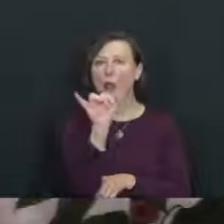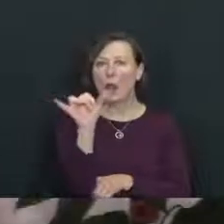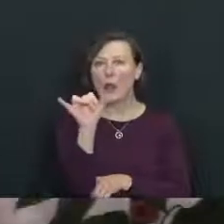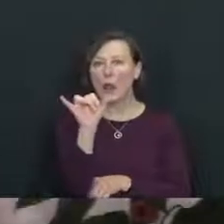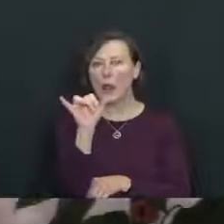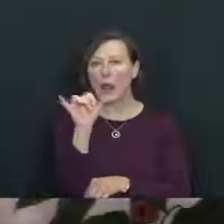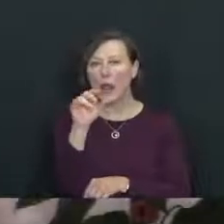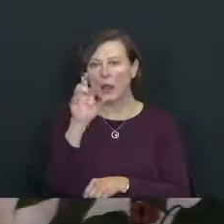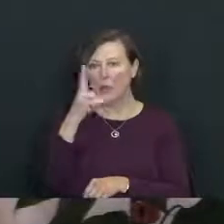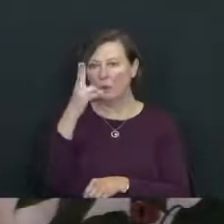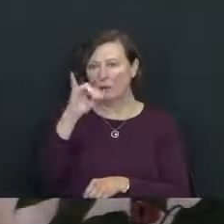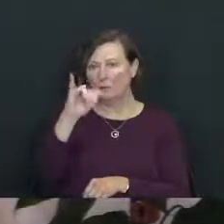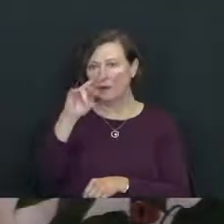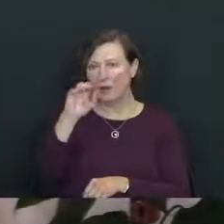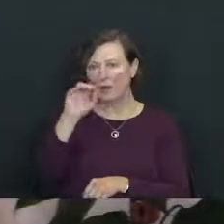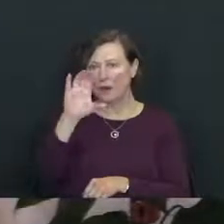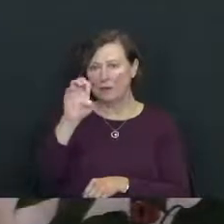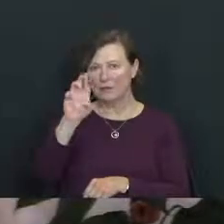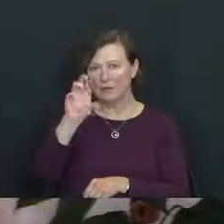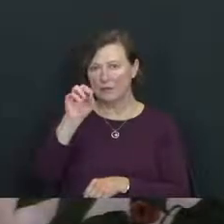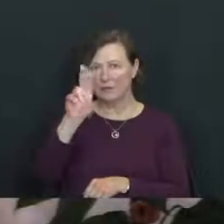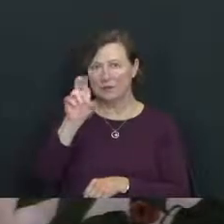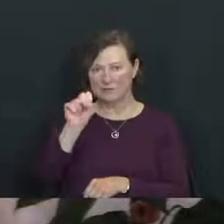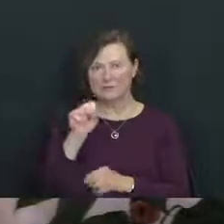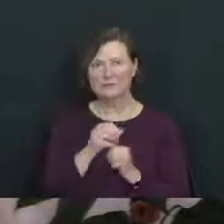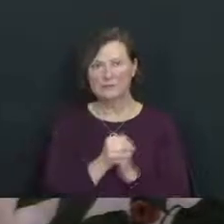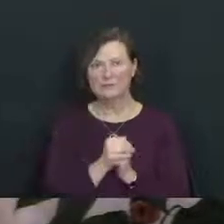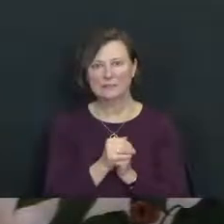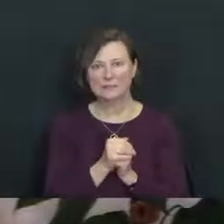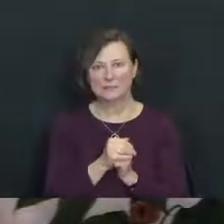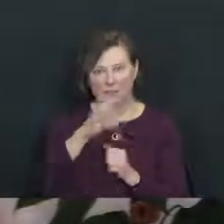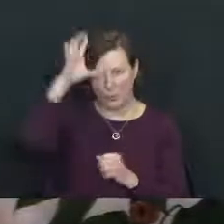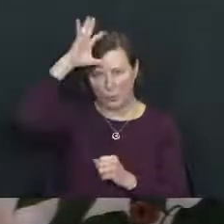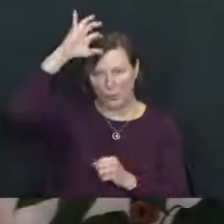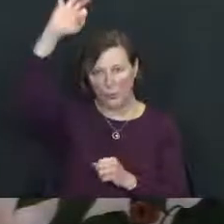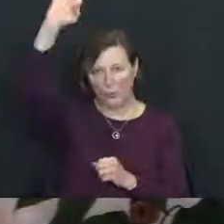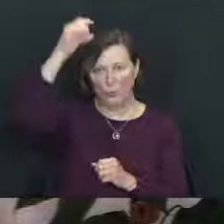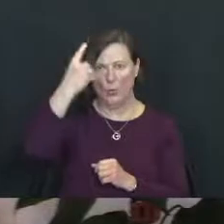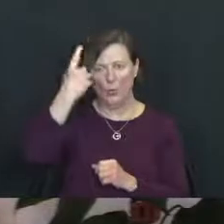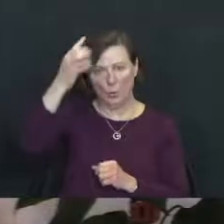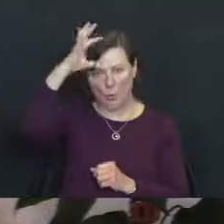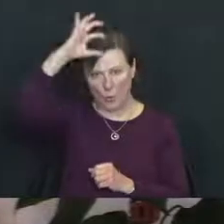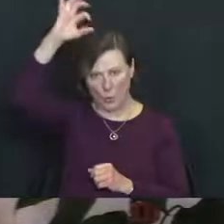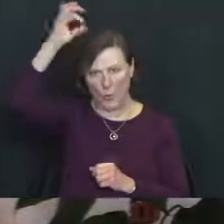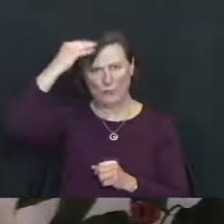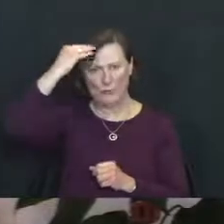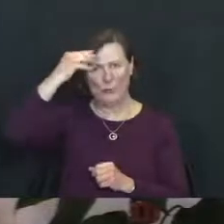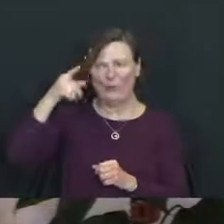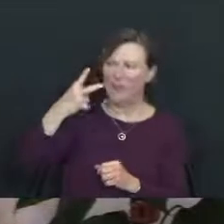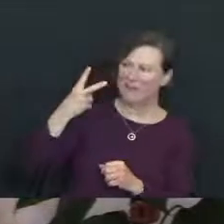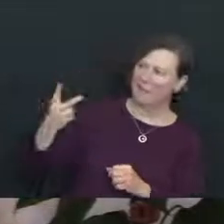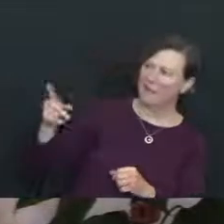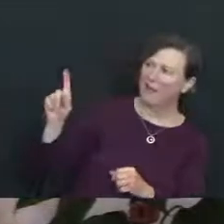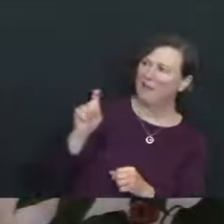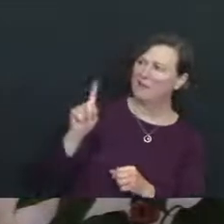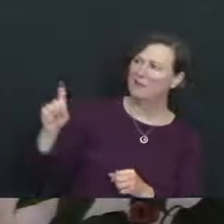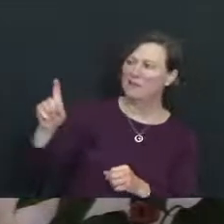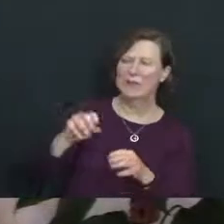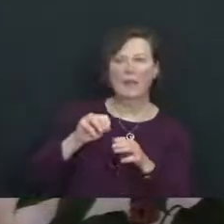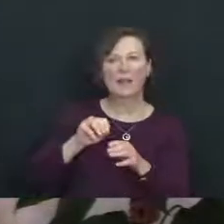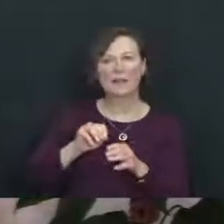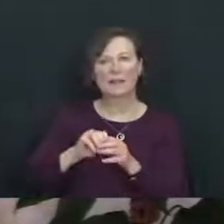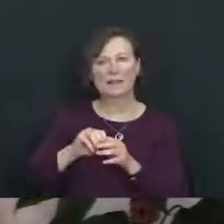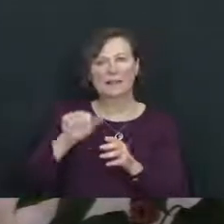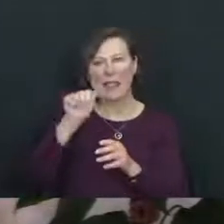alone like a rhinoceros. That is, a one-horned rhino that they saw wandering around in the jungles of Asia at the